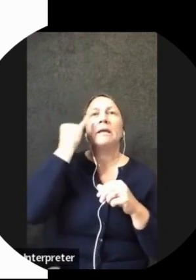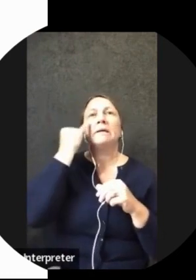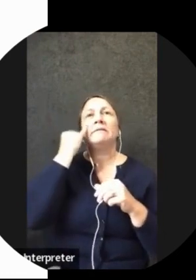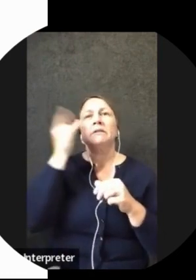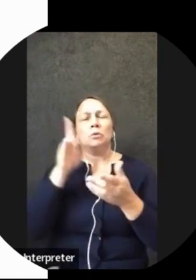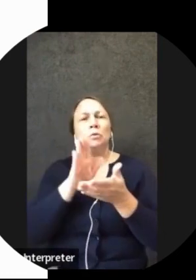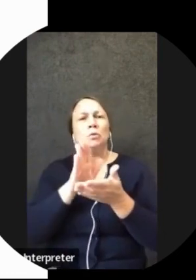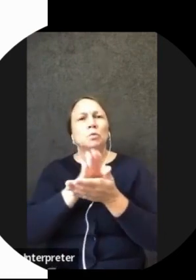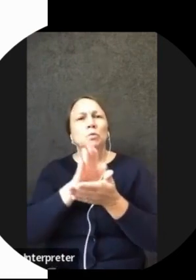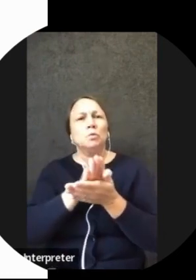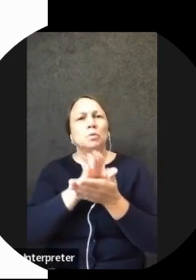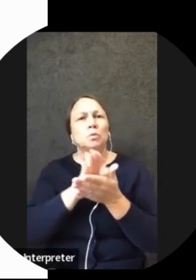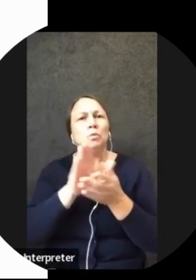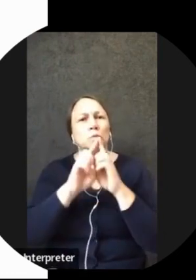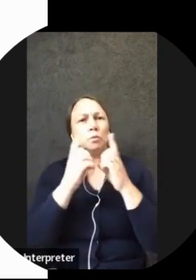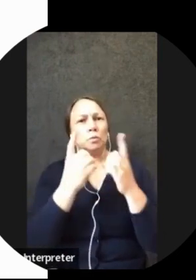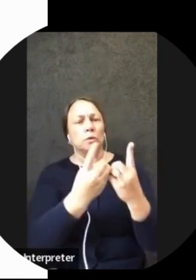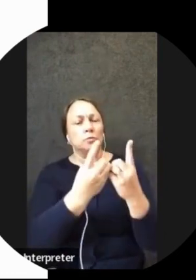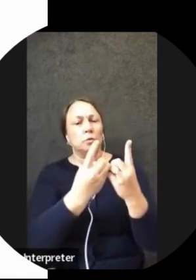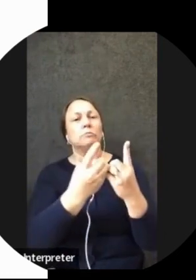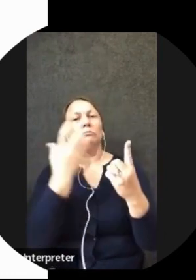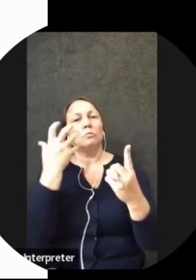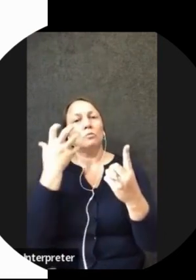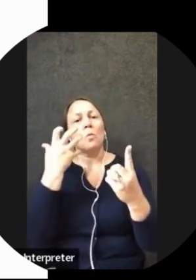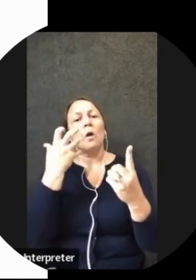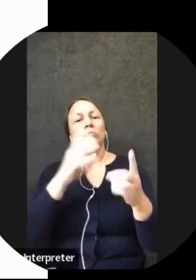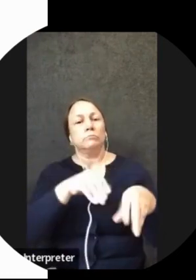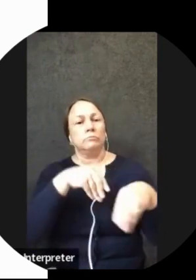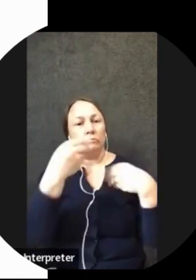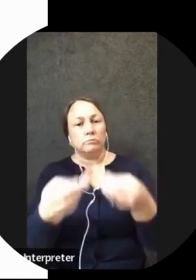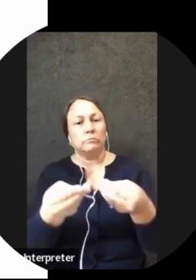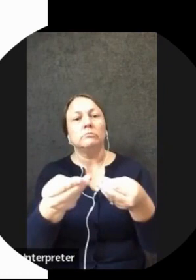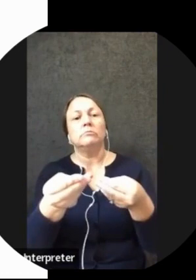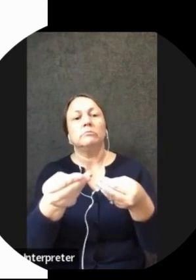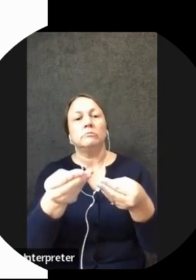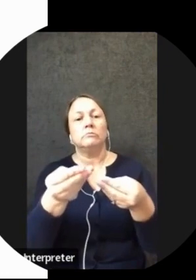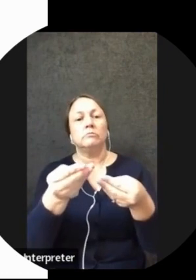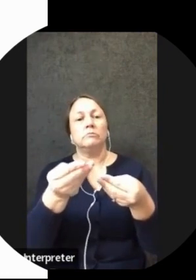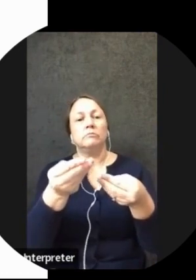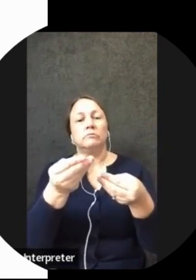implement interventions, it can't use this